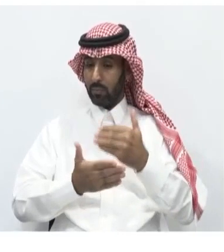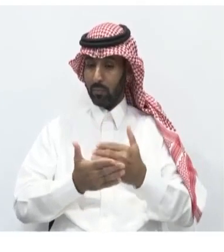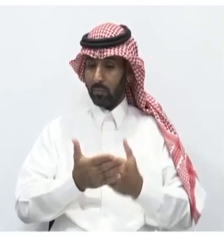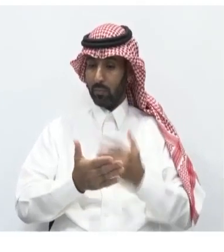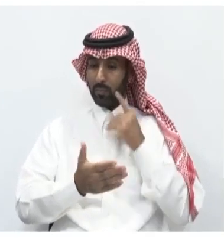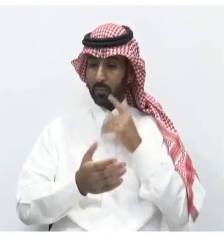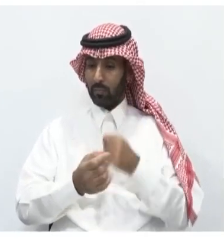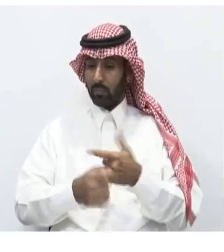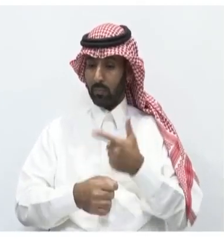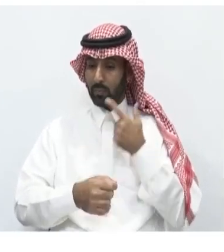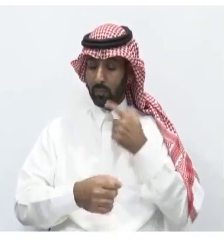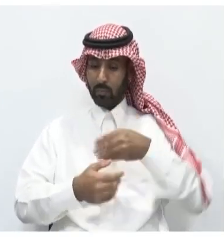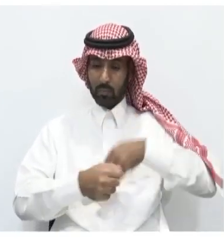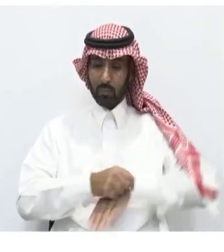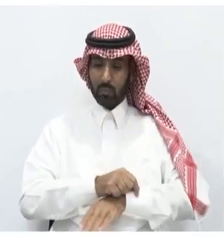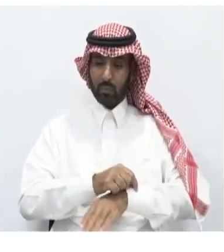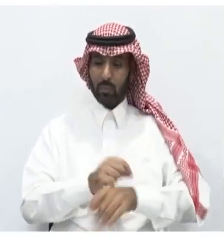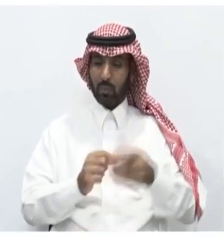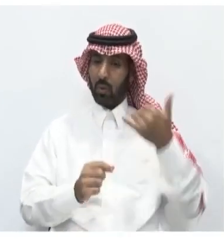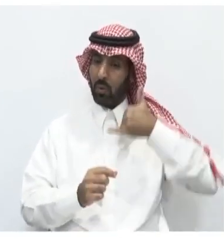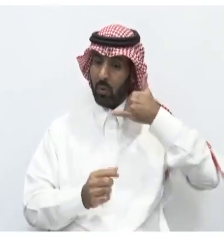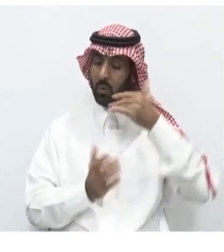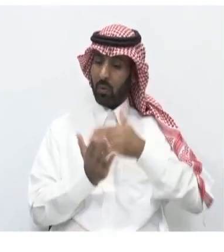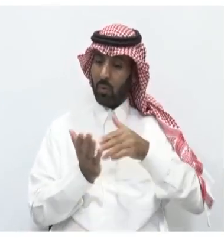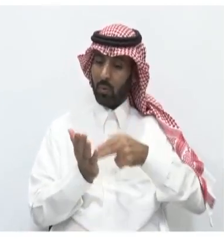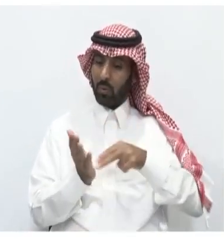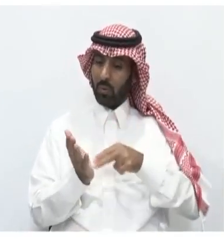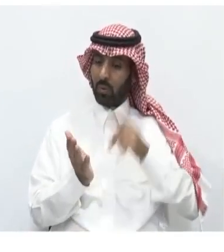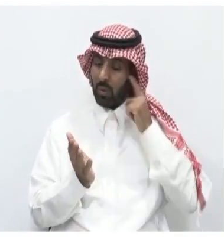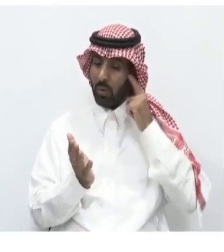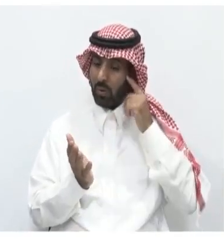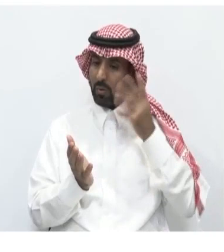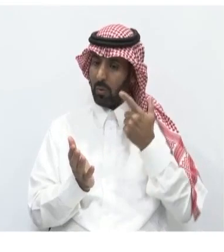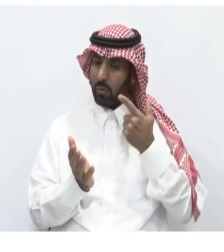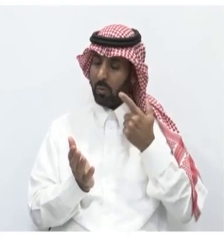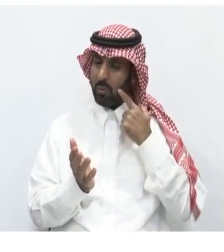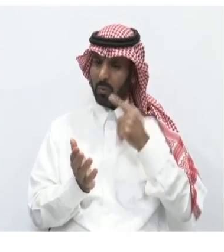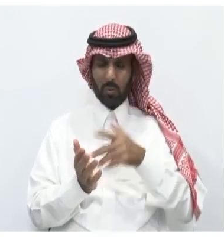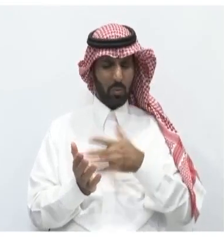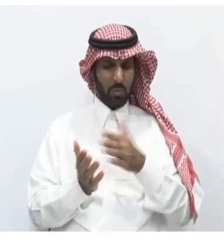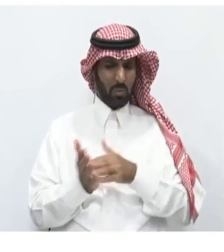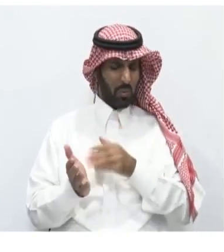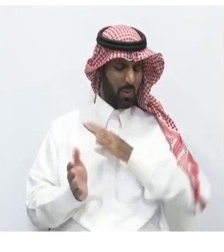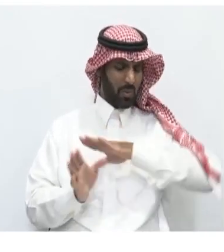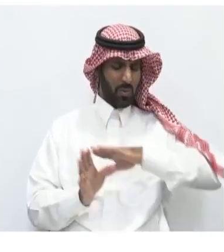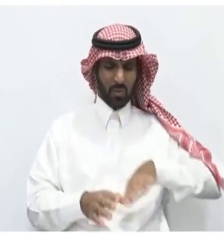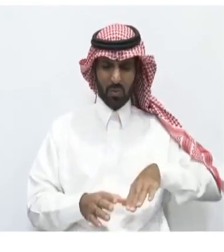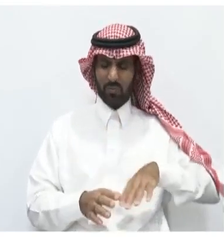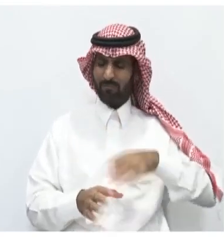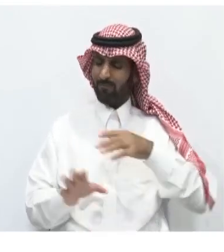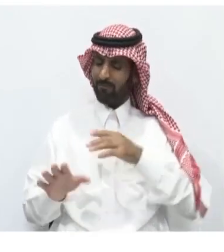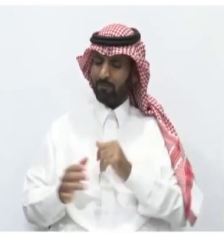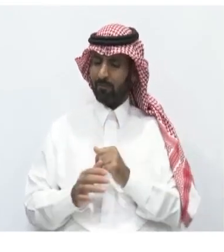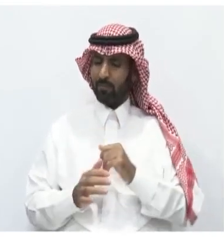pair of expensive boots and your smartphone. But later you will undoubtedly find yourself wishing you hadn't brought these